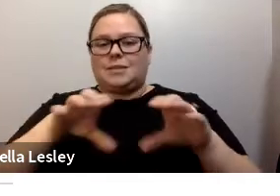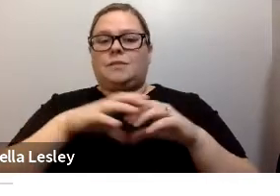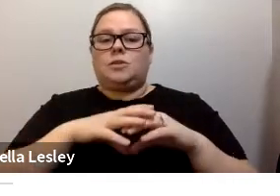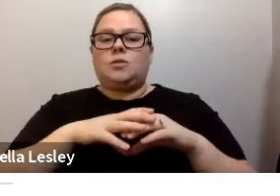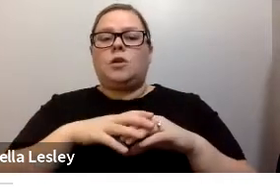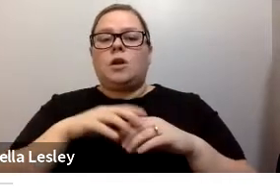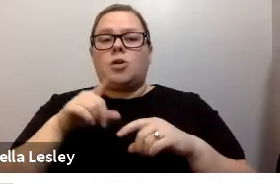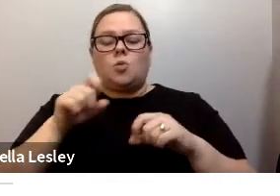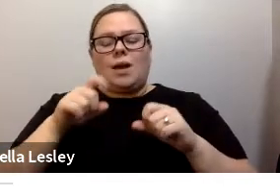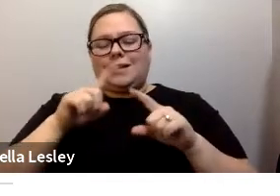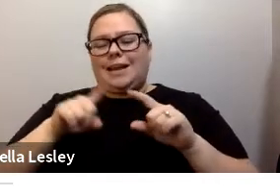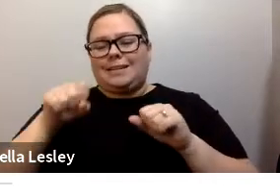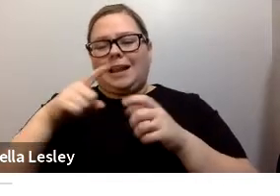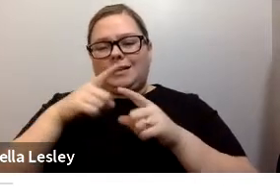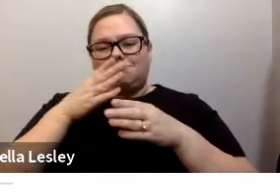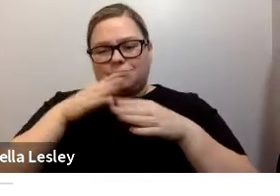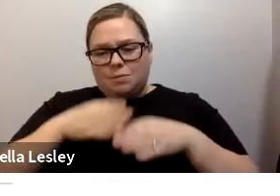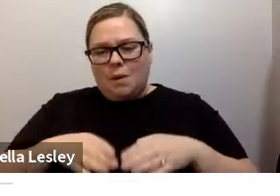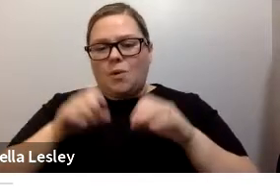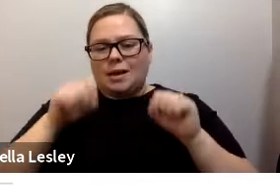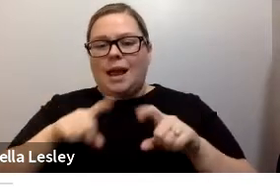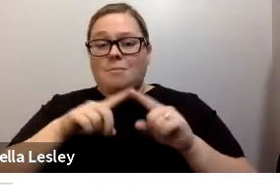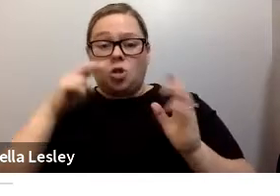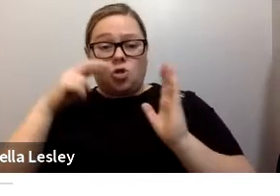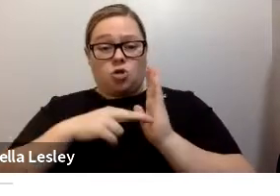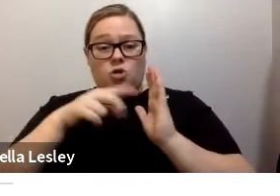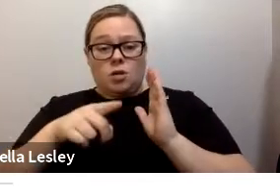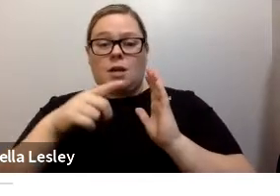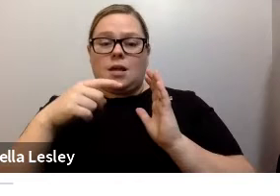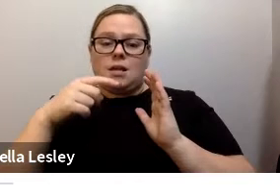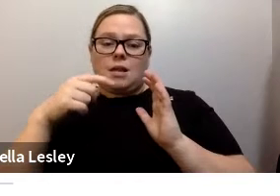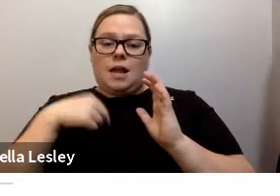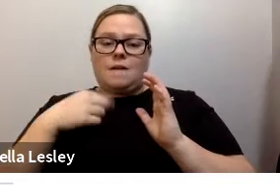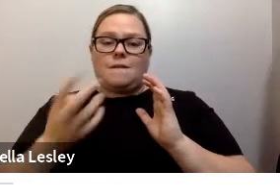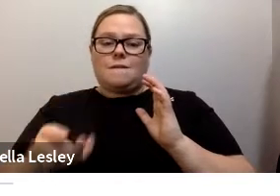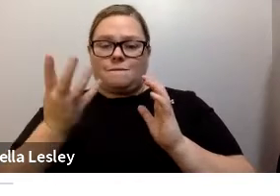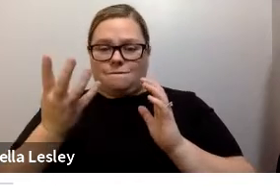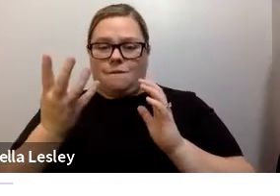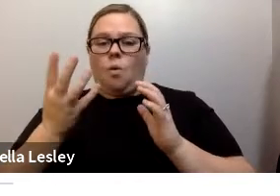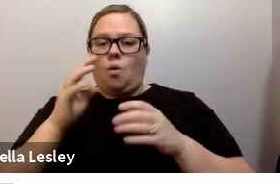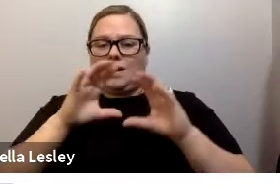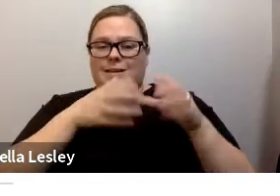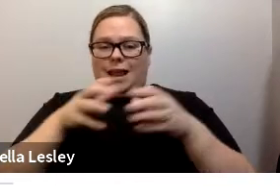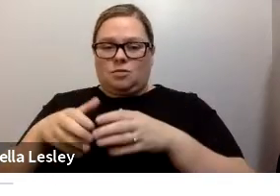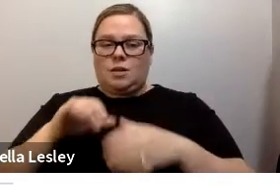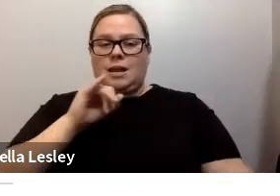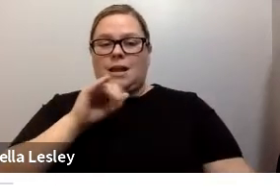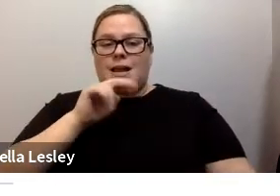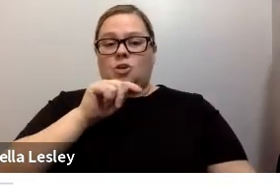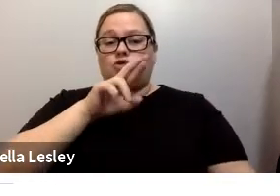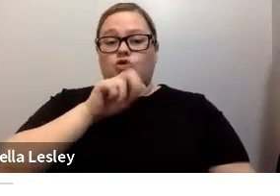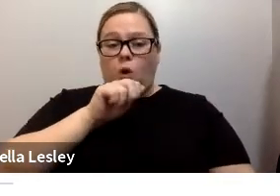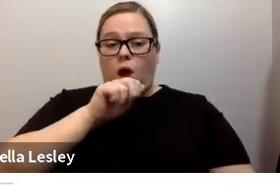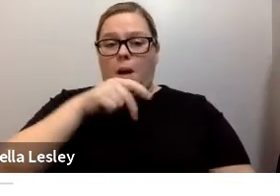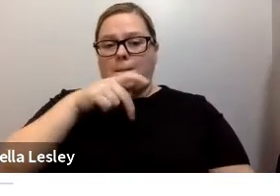can see, if you look at the socio-ecological model, there are really 4 categories: interpersonal and interpersonal, the first 2.